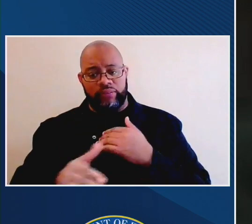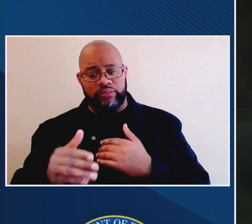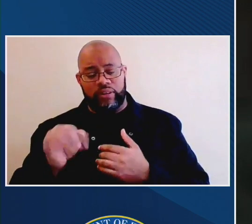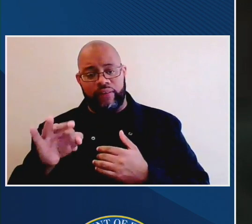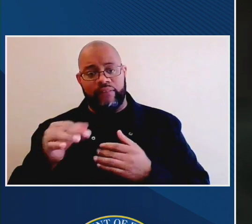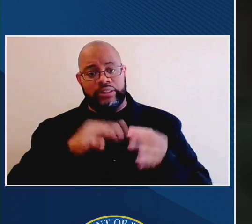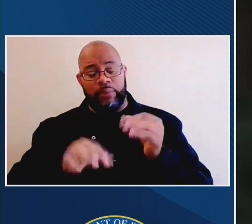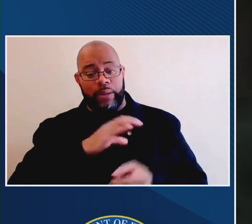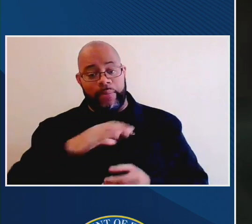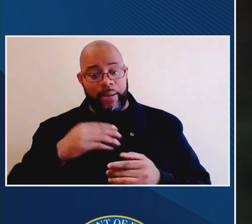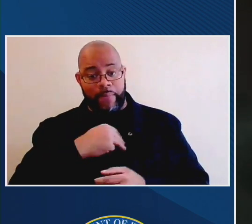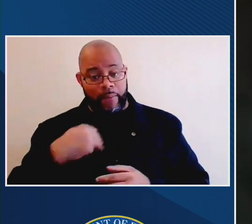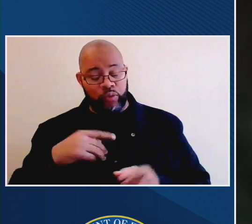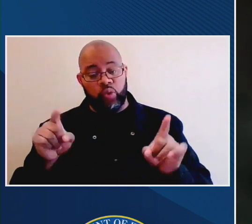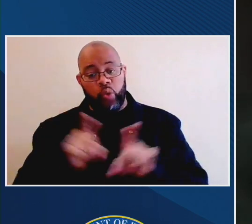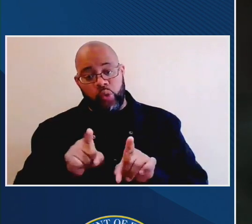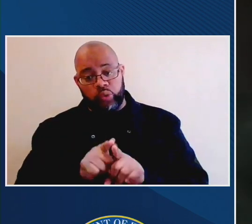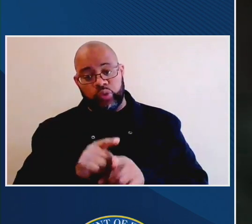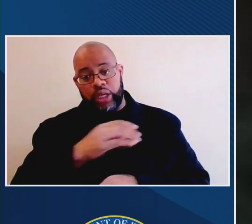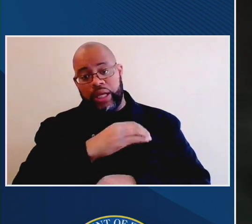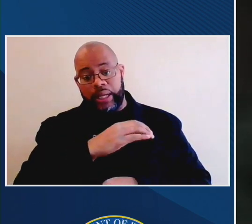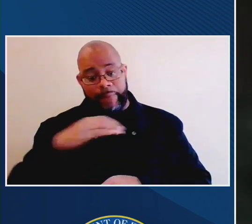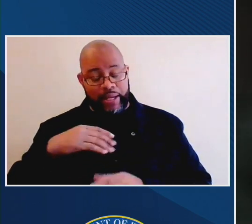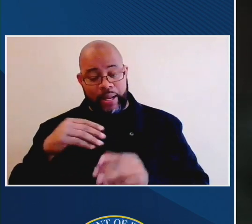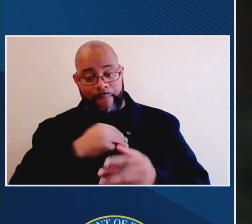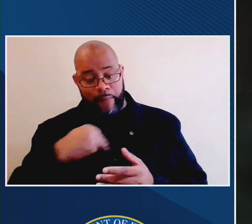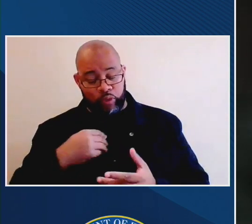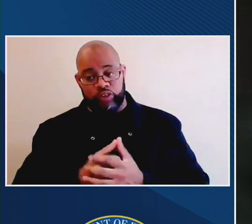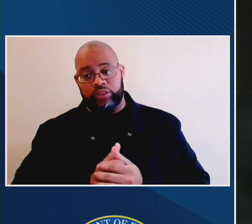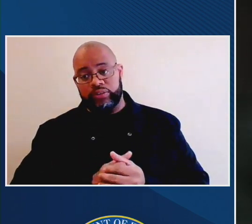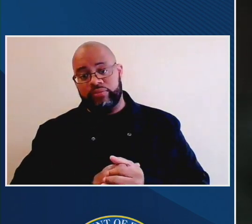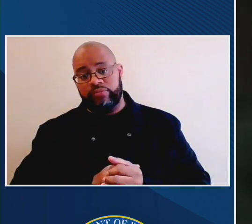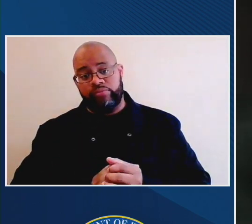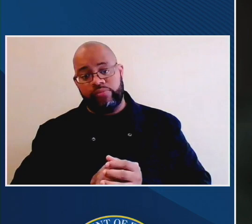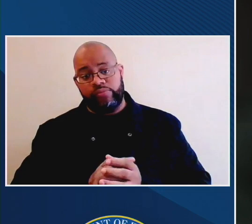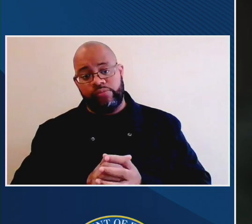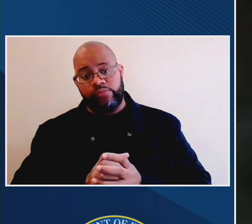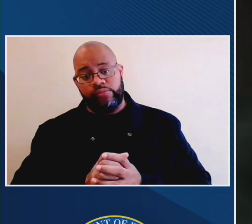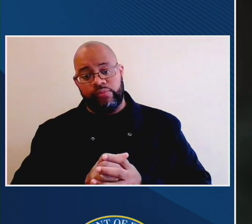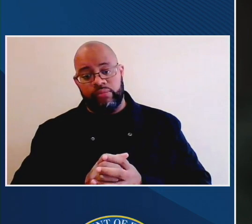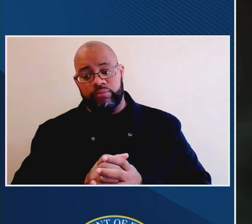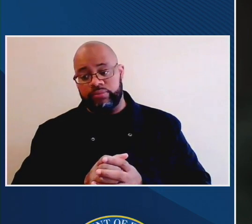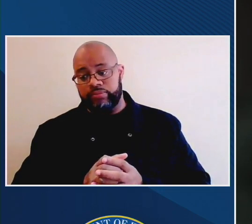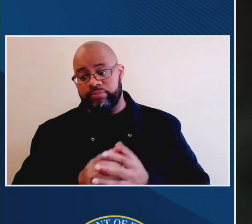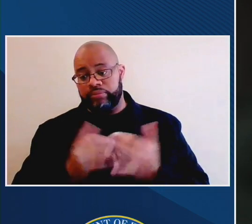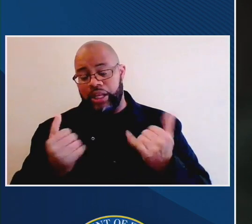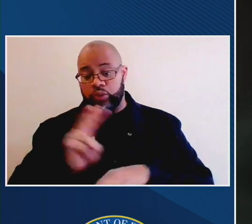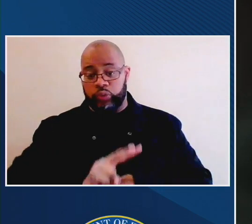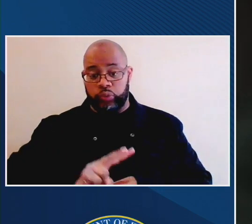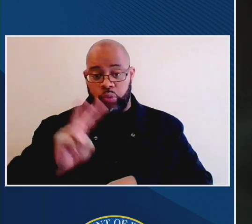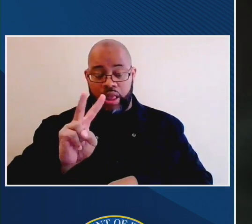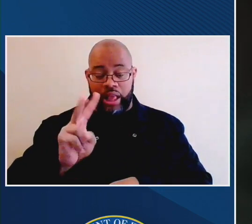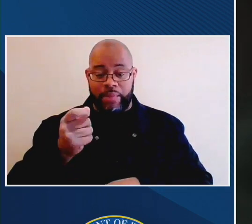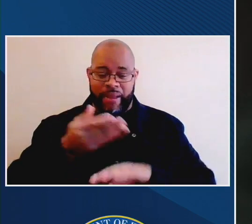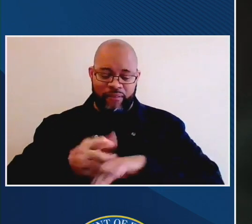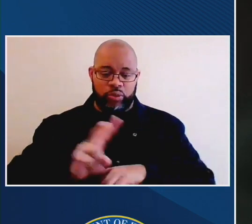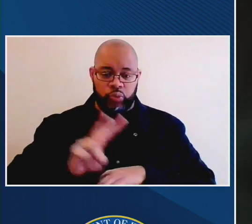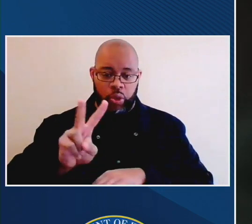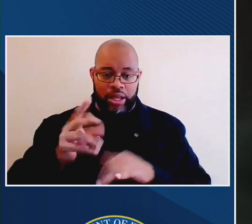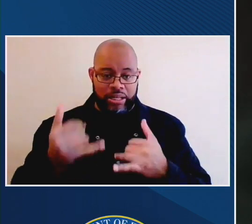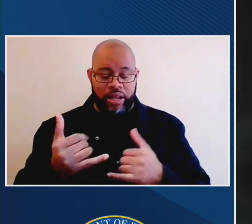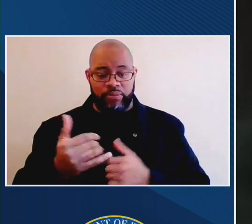that sometimes, when I talk to my colleagues in other states, I understand the different political context, and I've